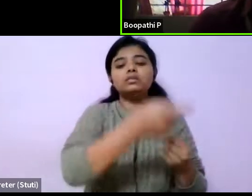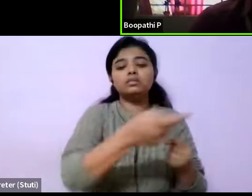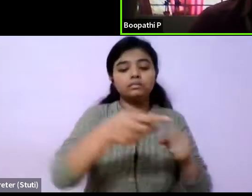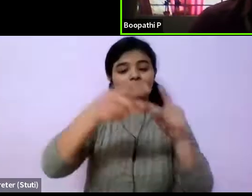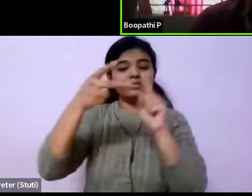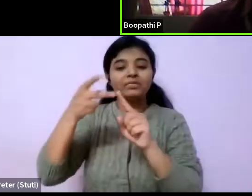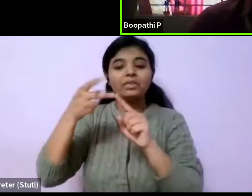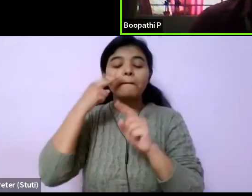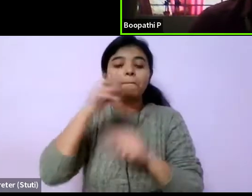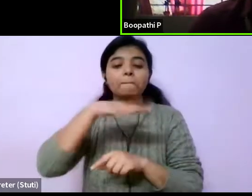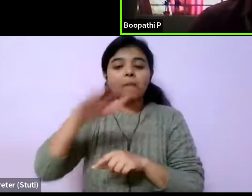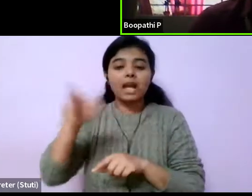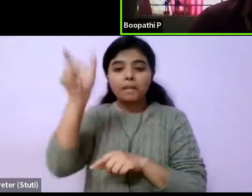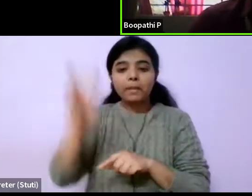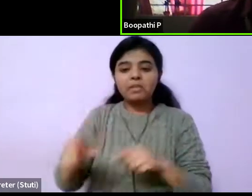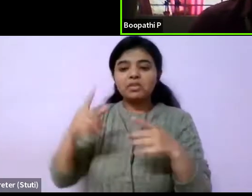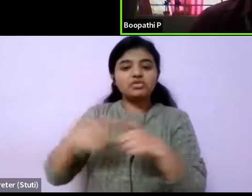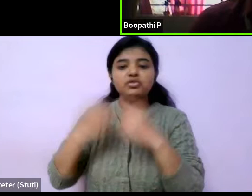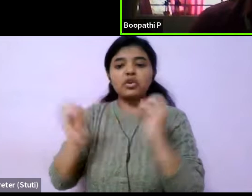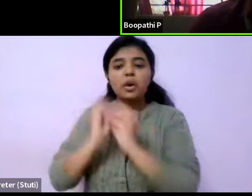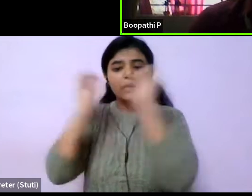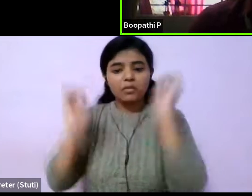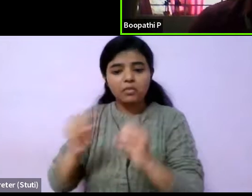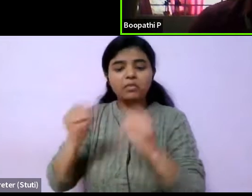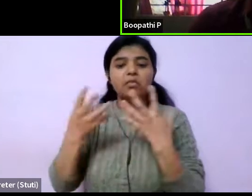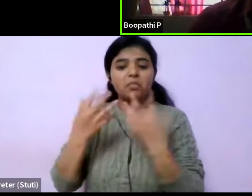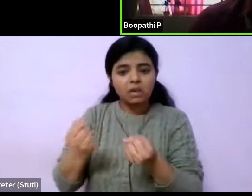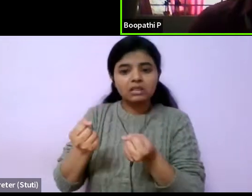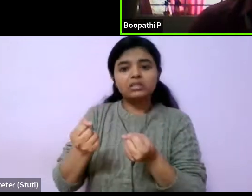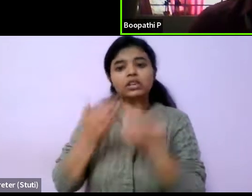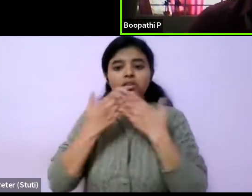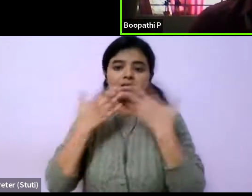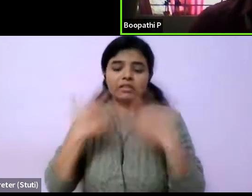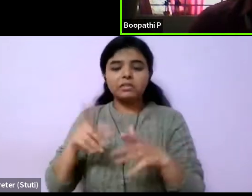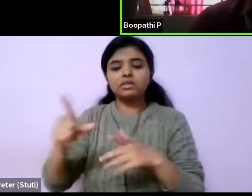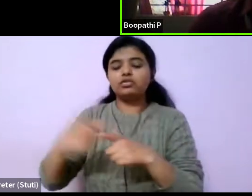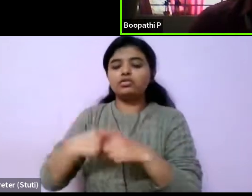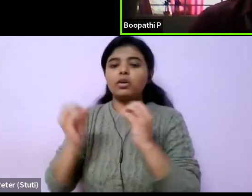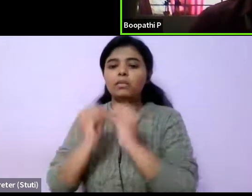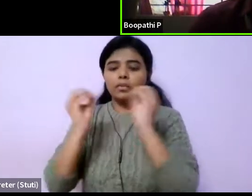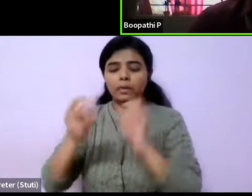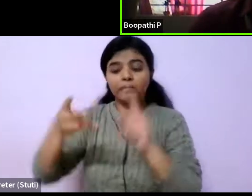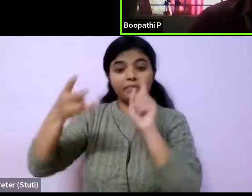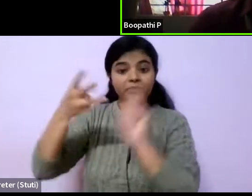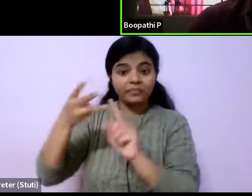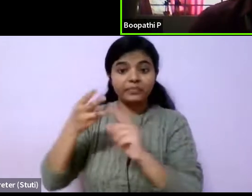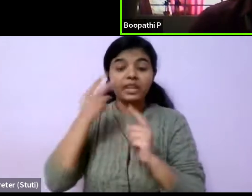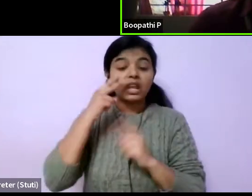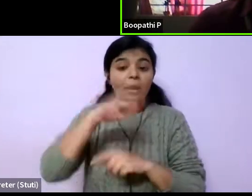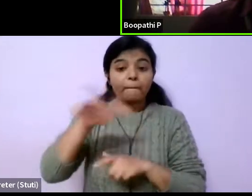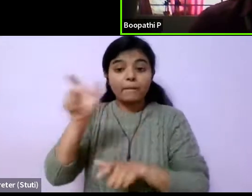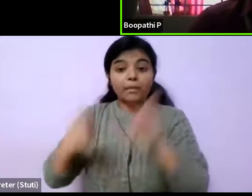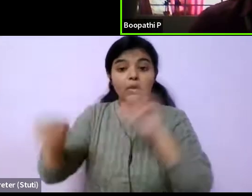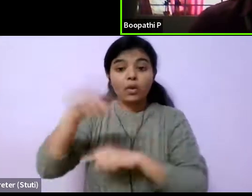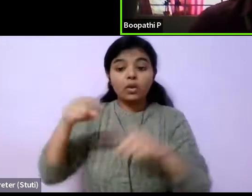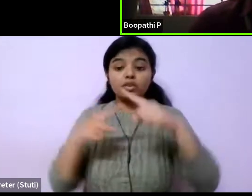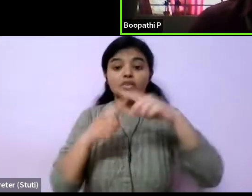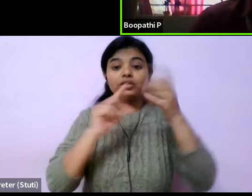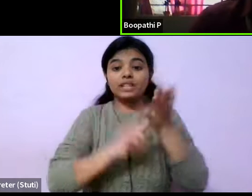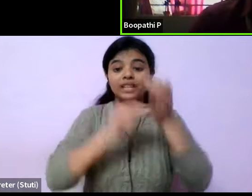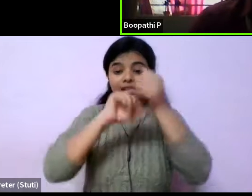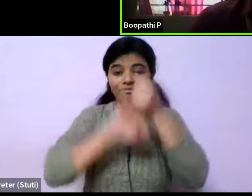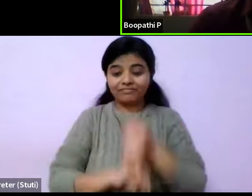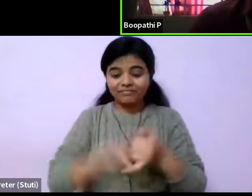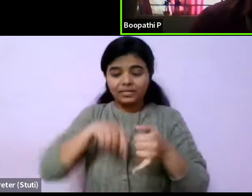for the blind unemployed graduates. Third is for the blind people who are working in Tamil Nadu government